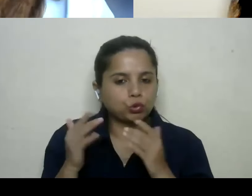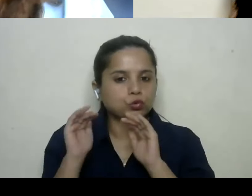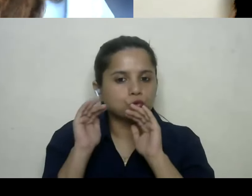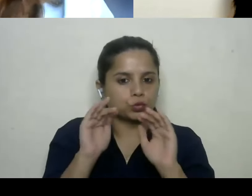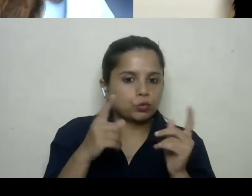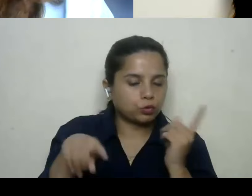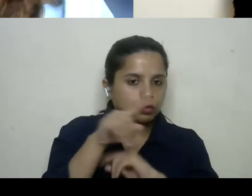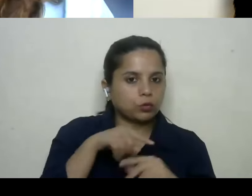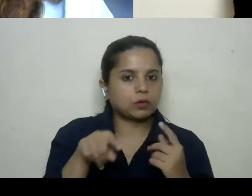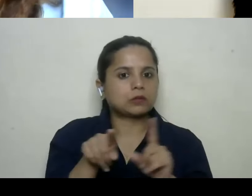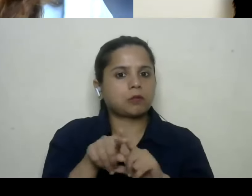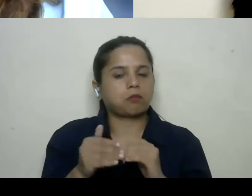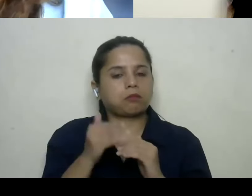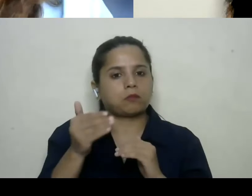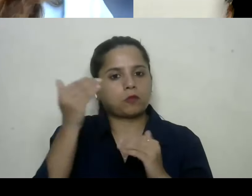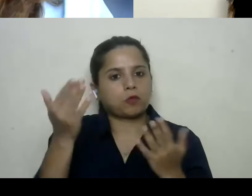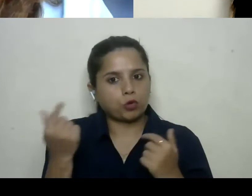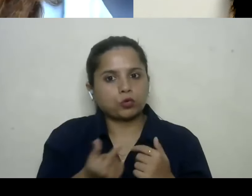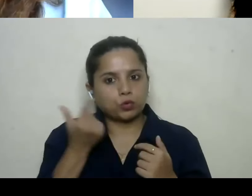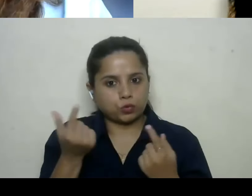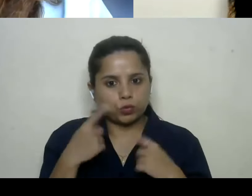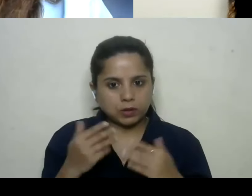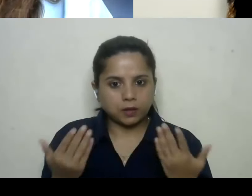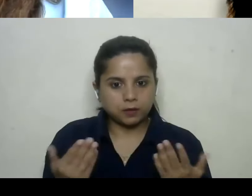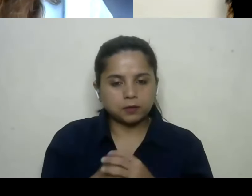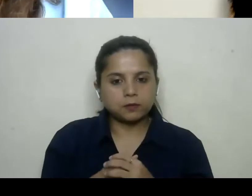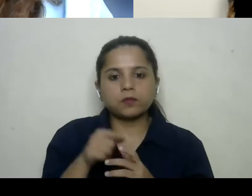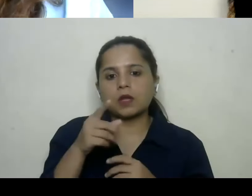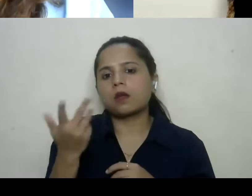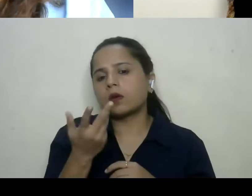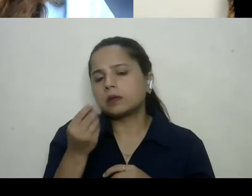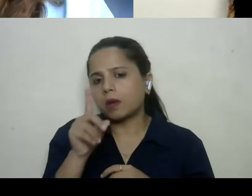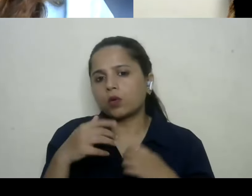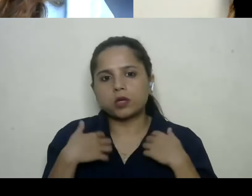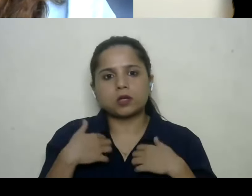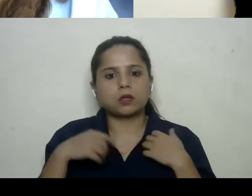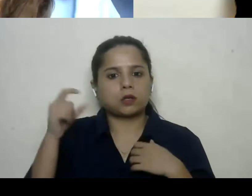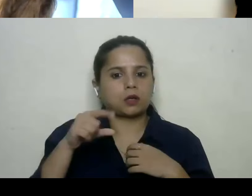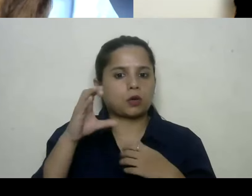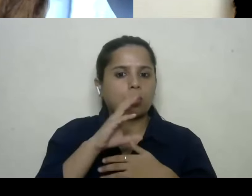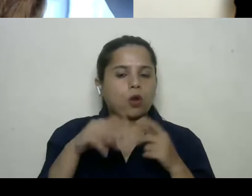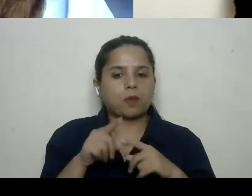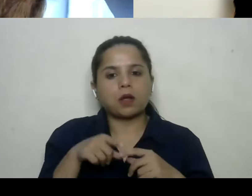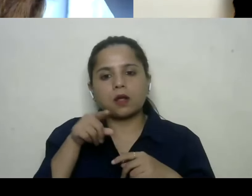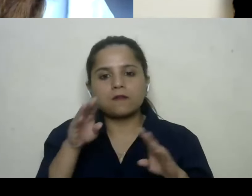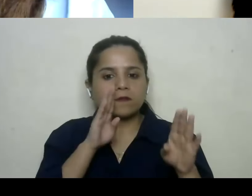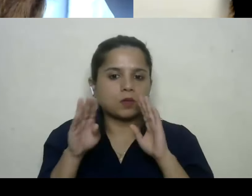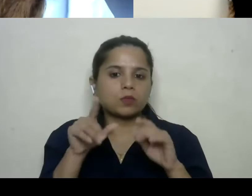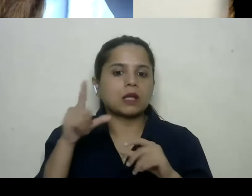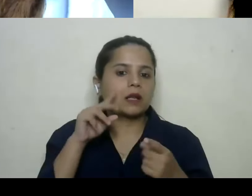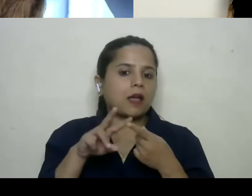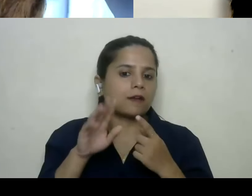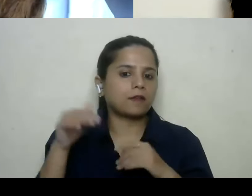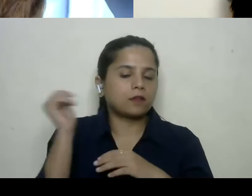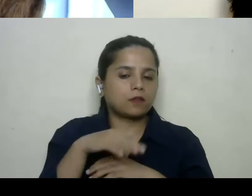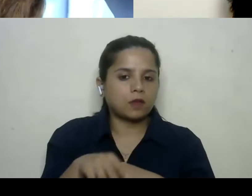can move forward in using it. There correct. has been one very interesting comment in the Facebook Live section as well, from